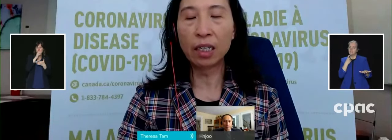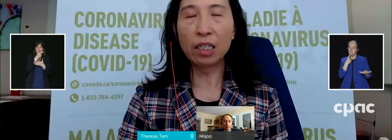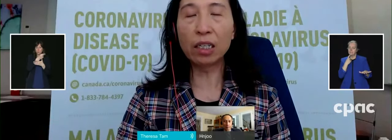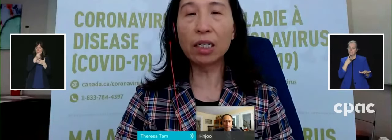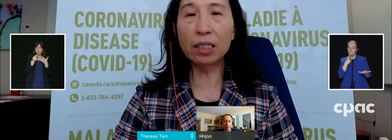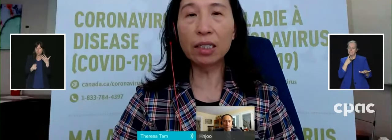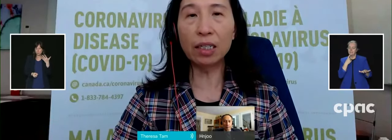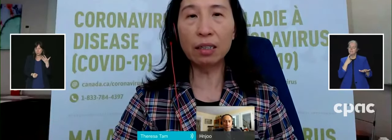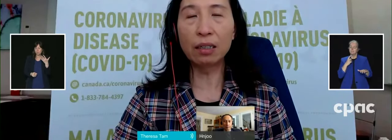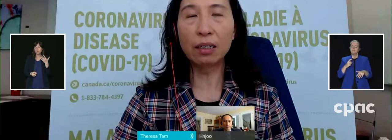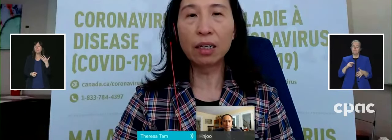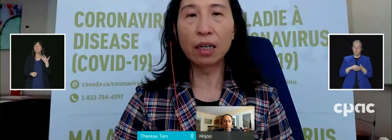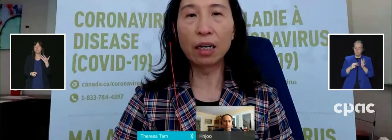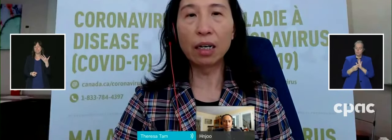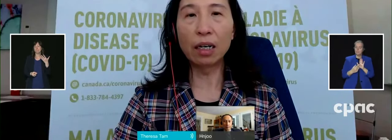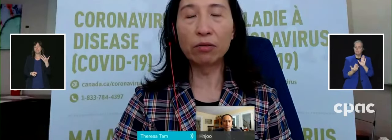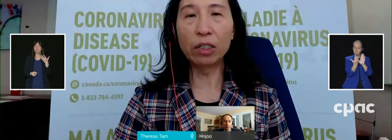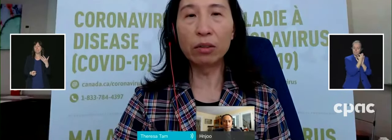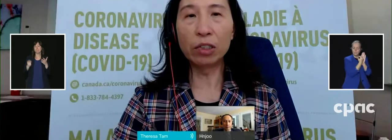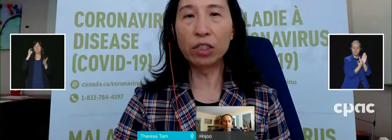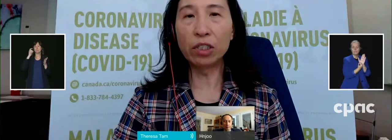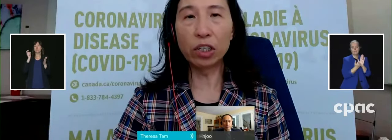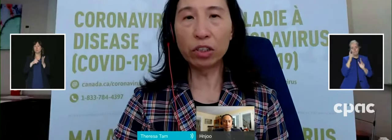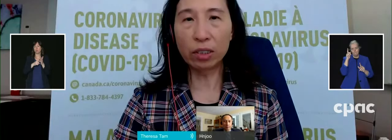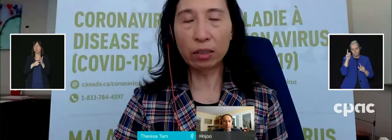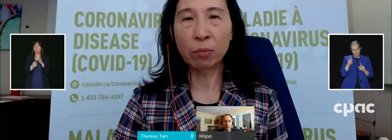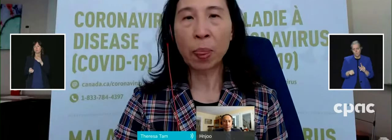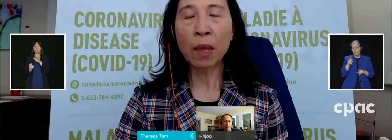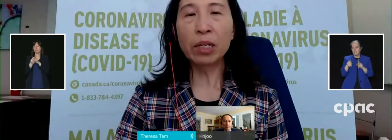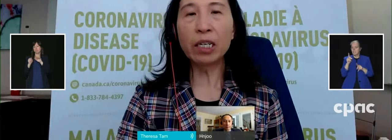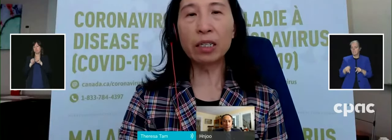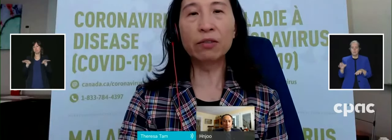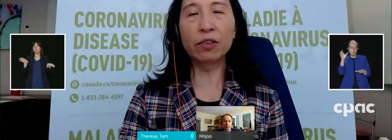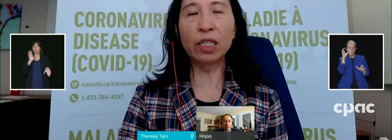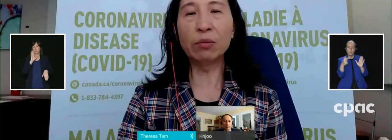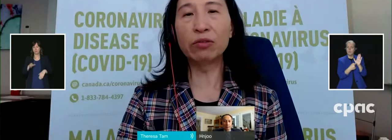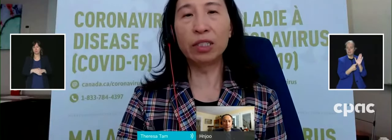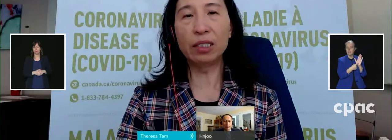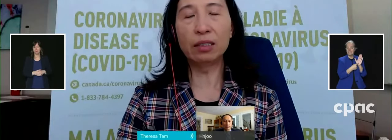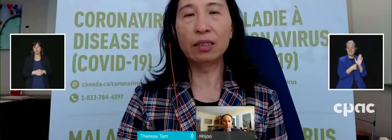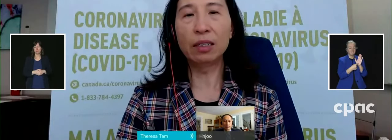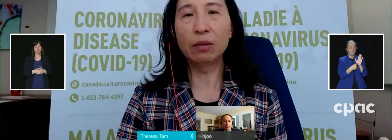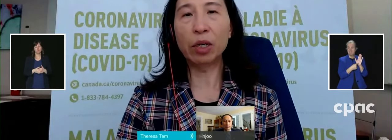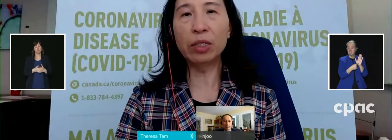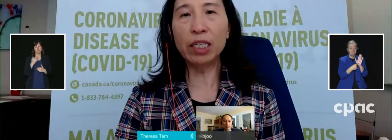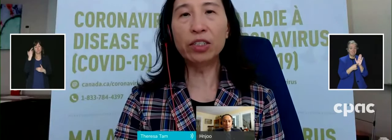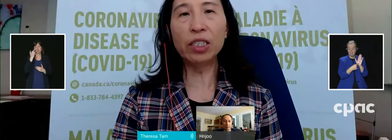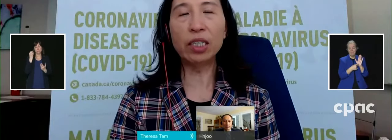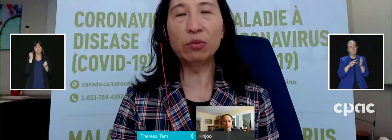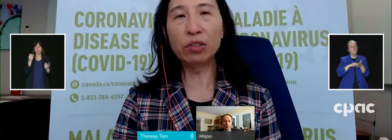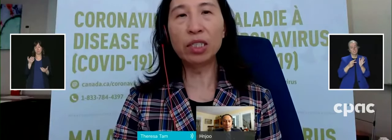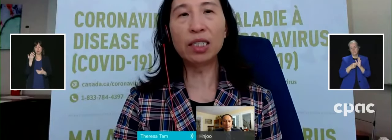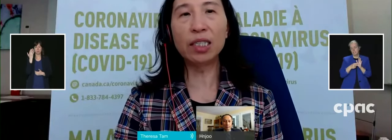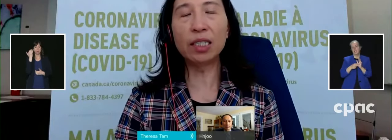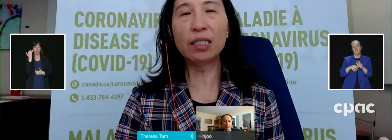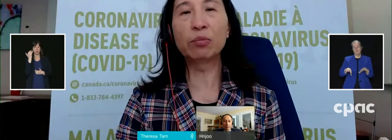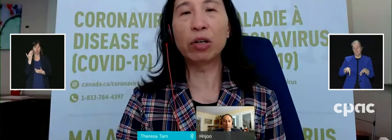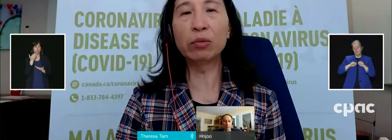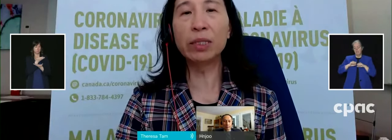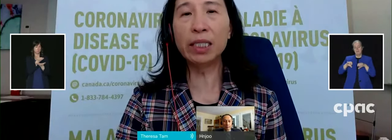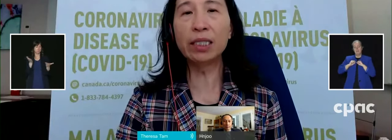practices, you're going to see a resurgence. Because for a number of reasons, the population